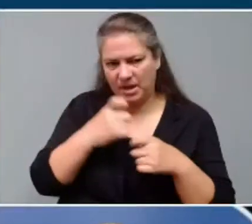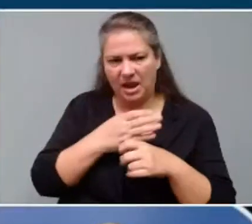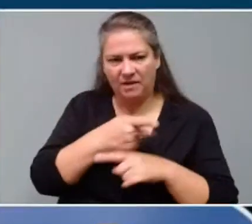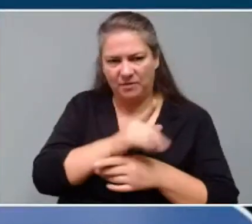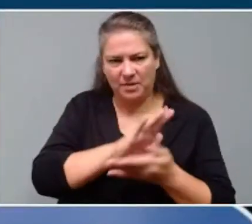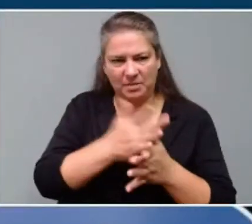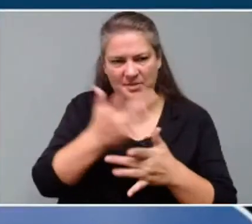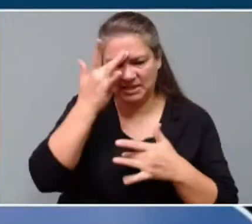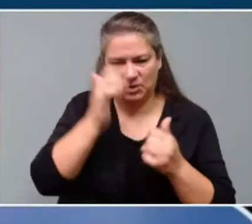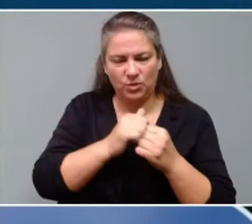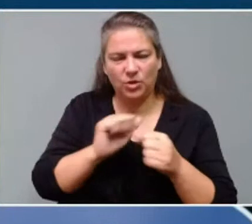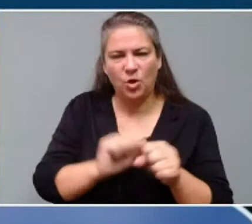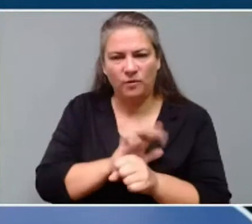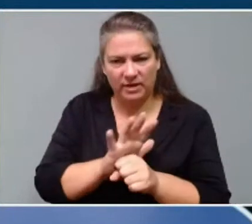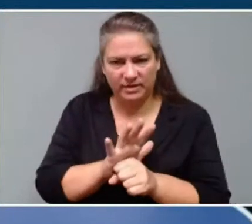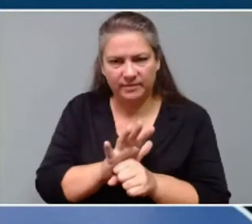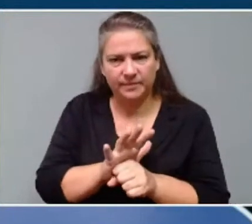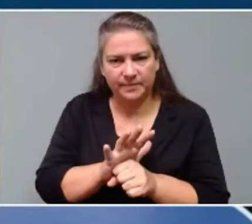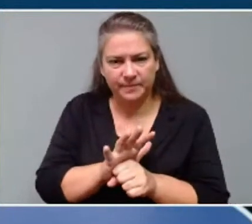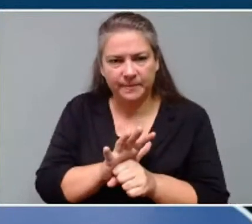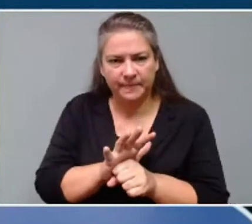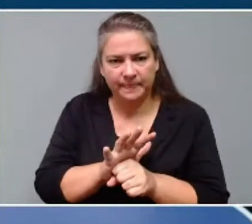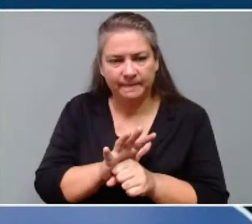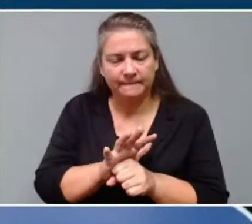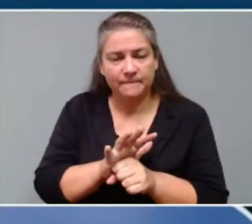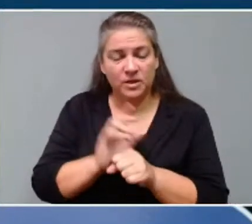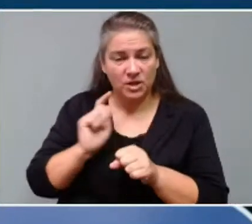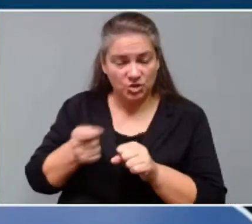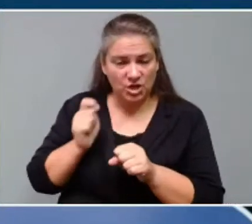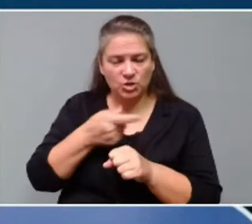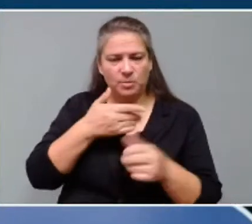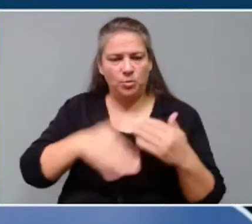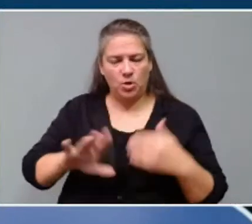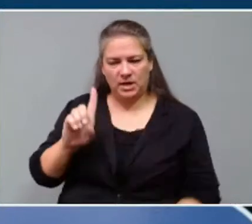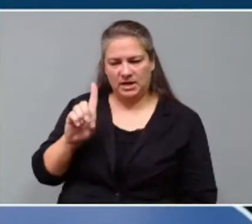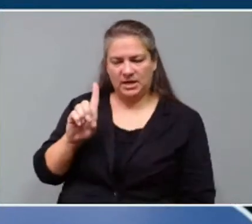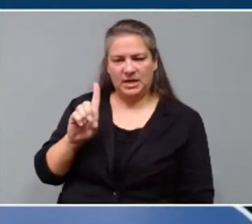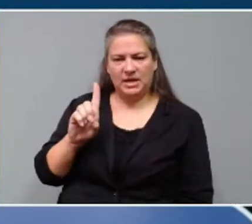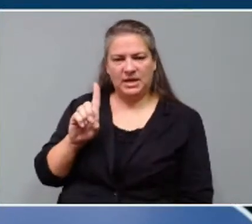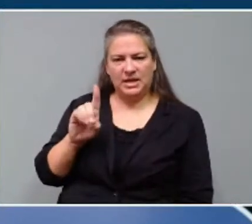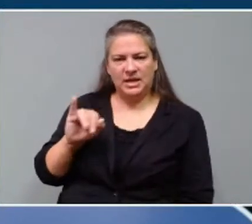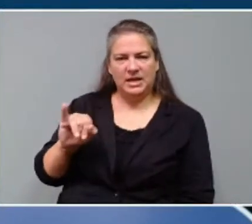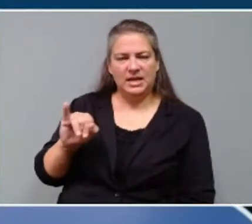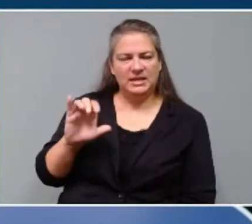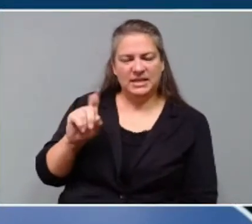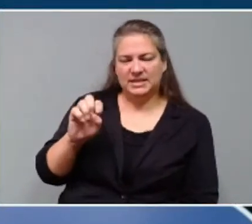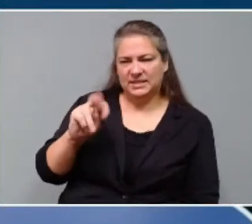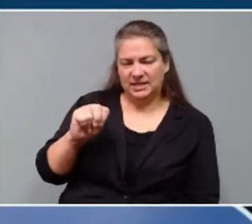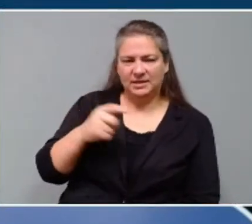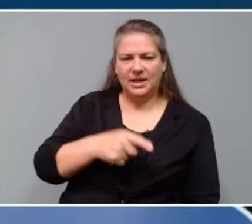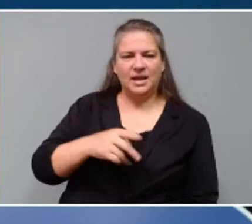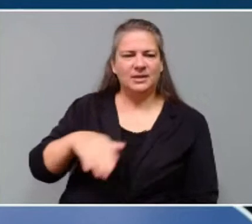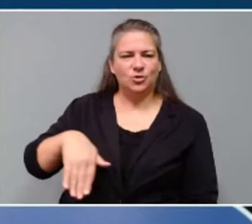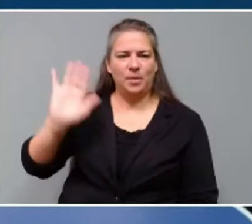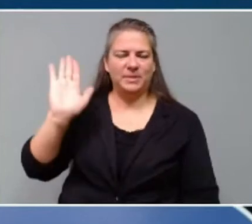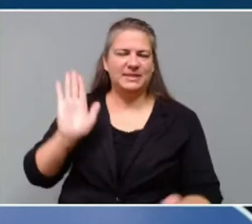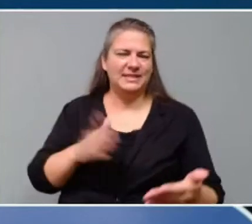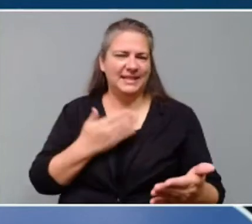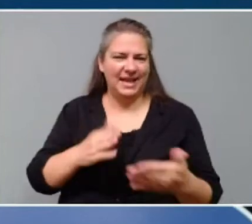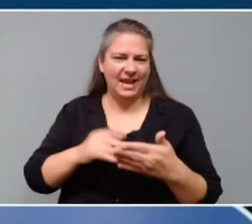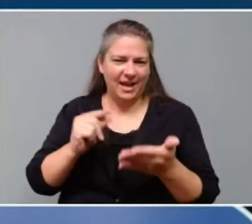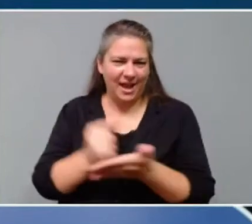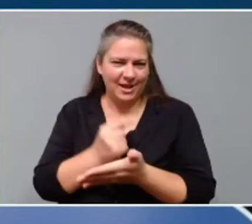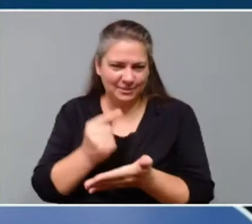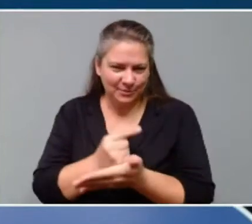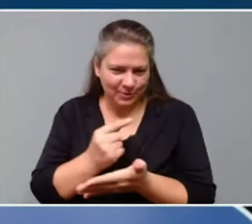with COVID-19. Judge Chandler was born in Dixon and grew up singing in gospel quartets. He was a veteran, serving